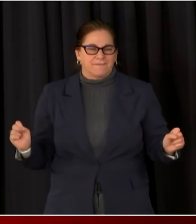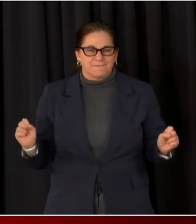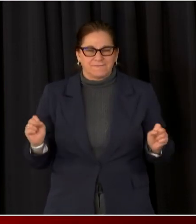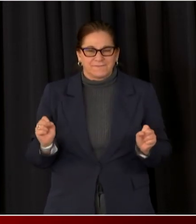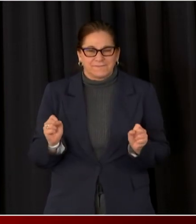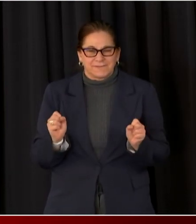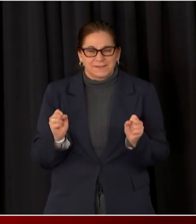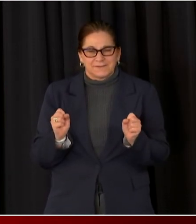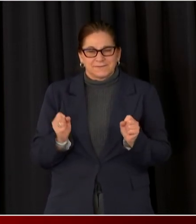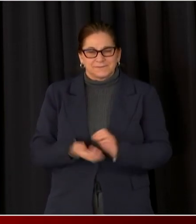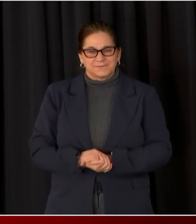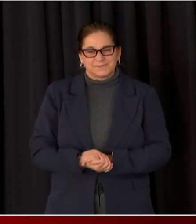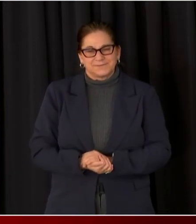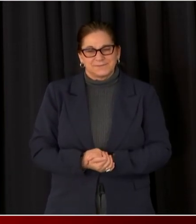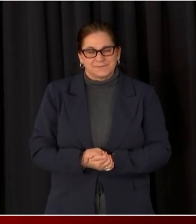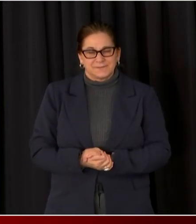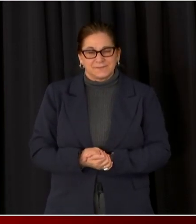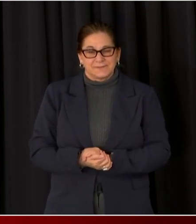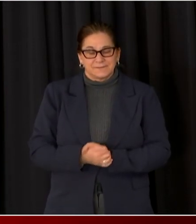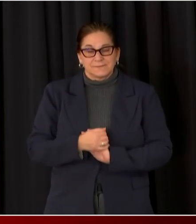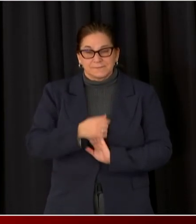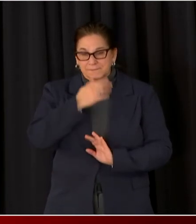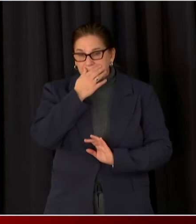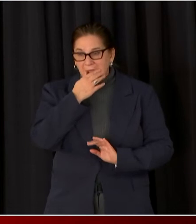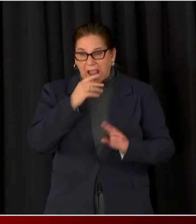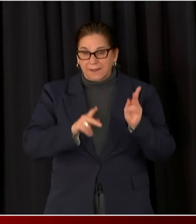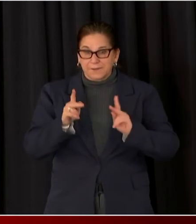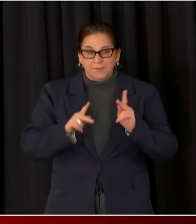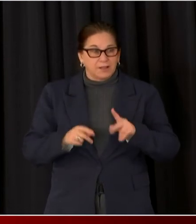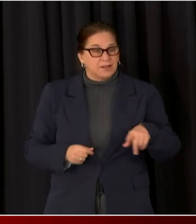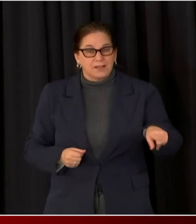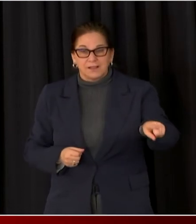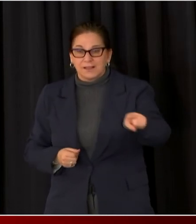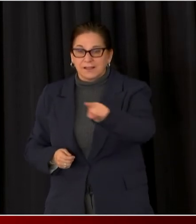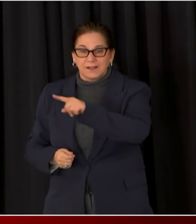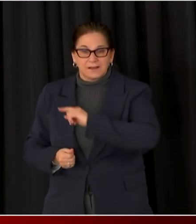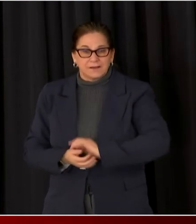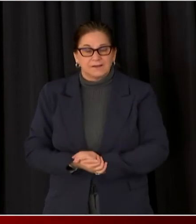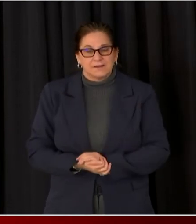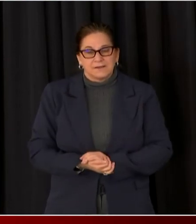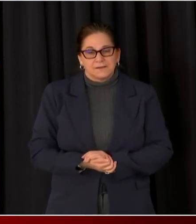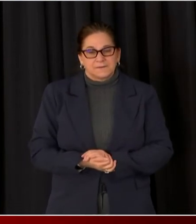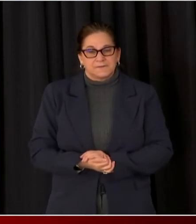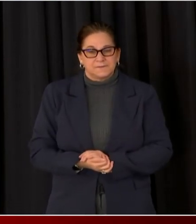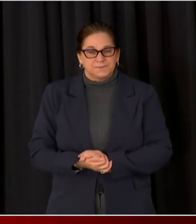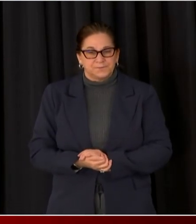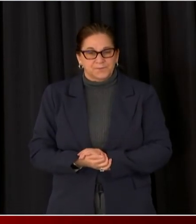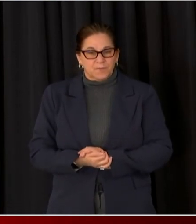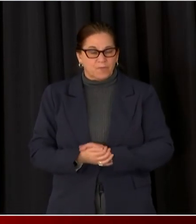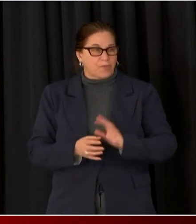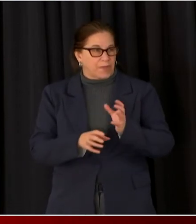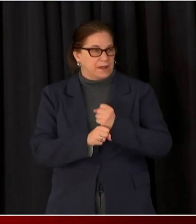of the information that they need from vaccinators or healthcare providers to make informed decisions about their